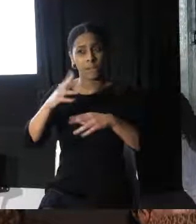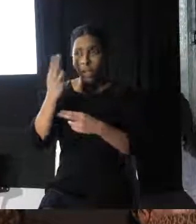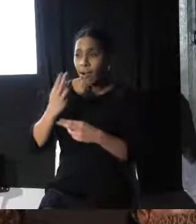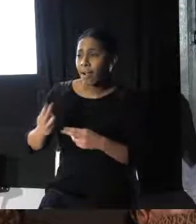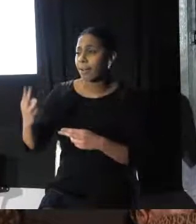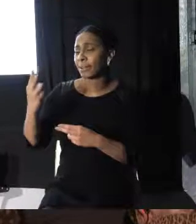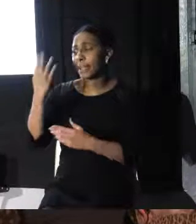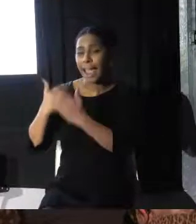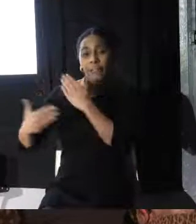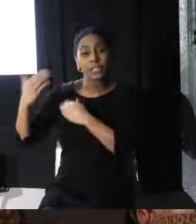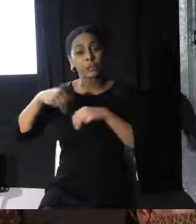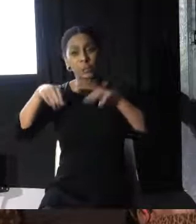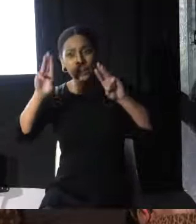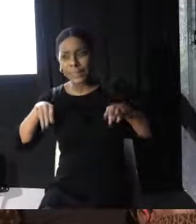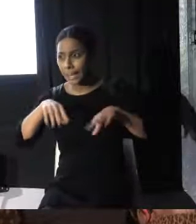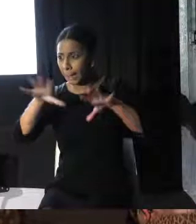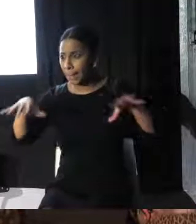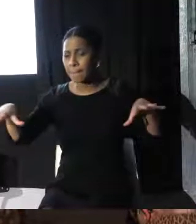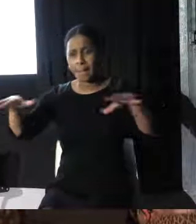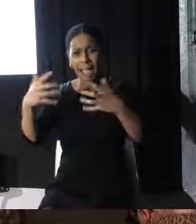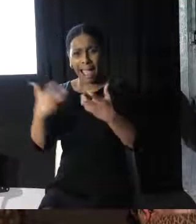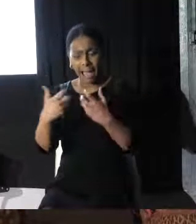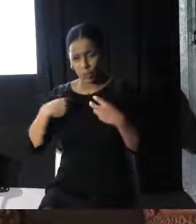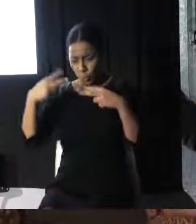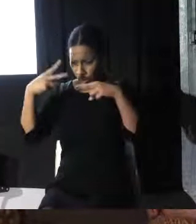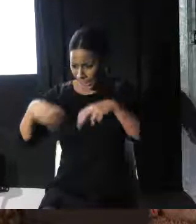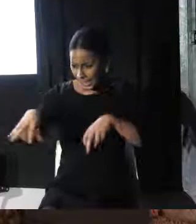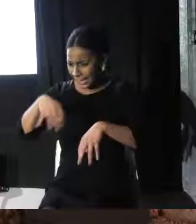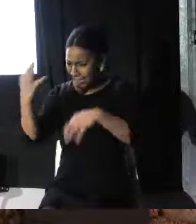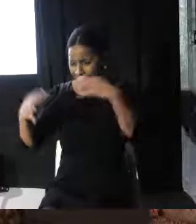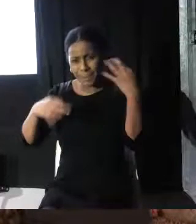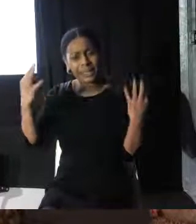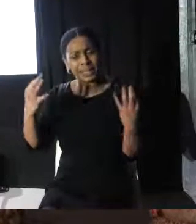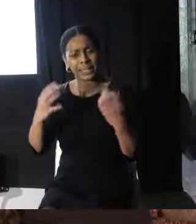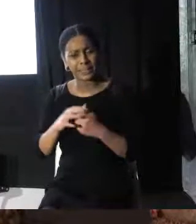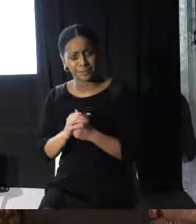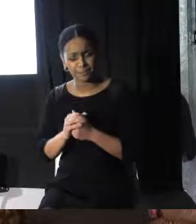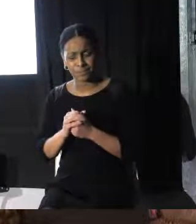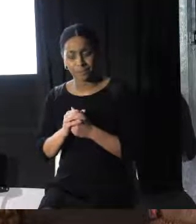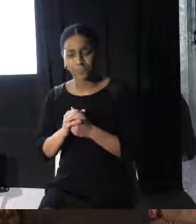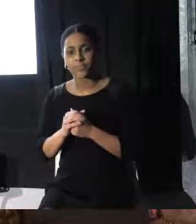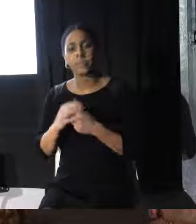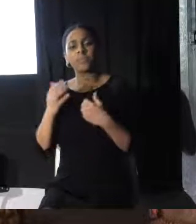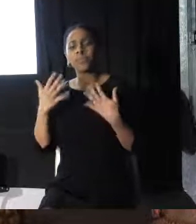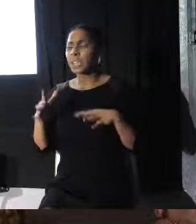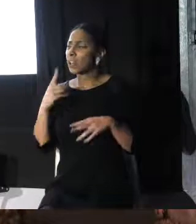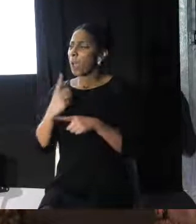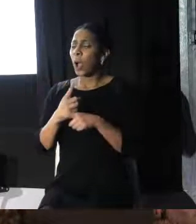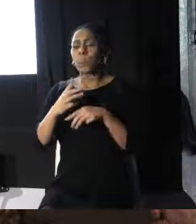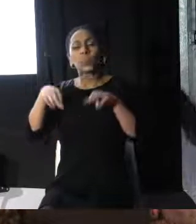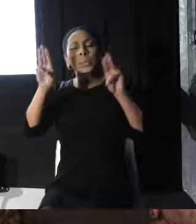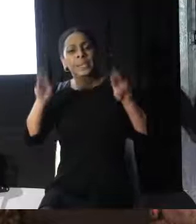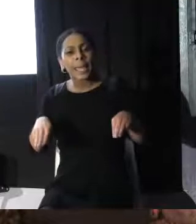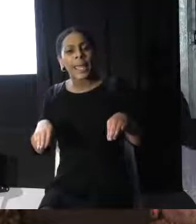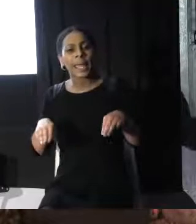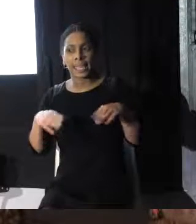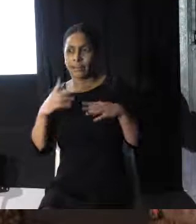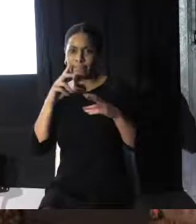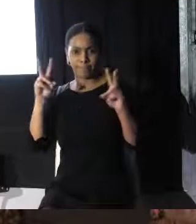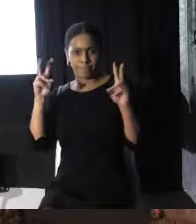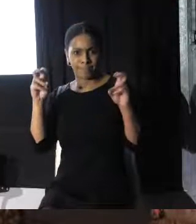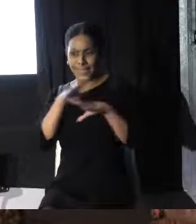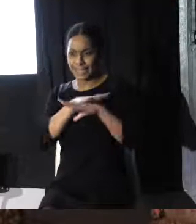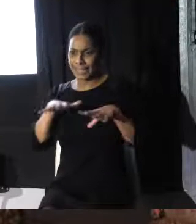and the museum sectors. So we hear a lot about the decolonization of our museums, and I think it's worth historicizing